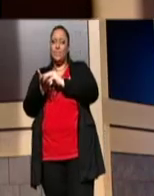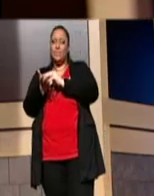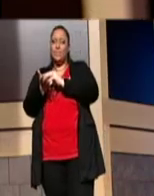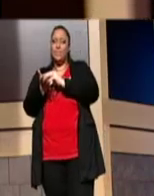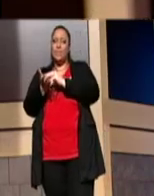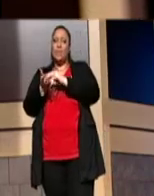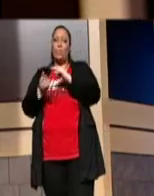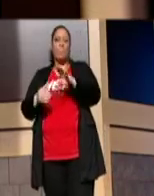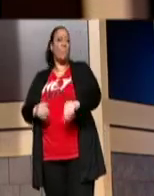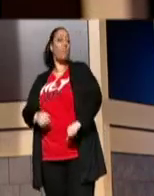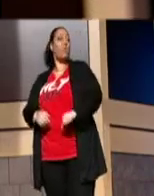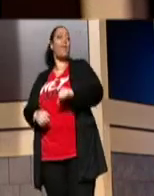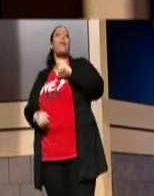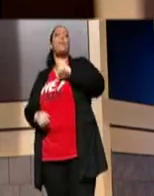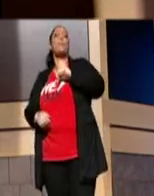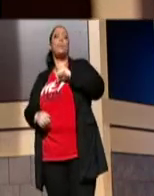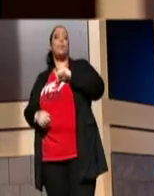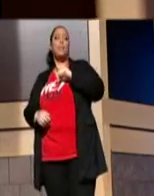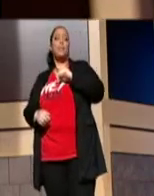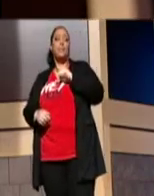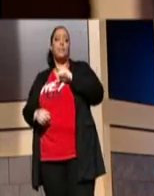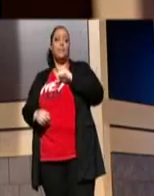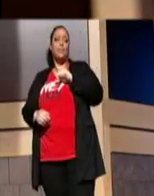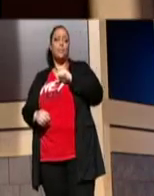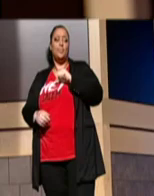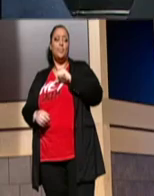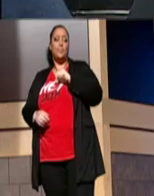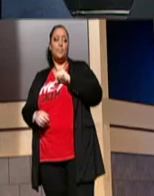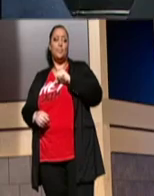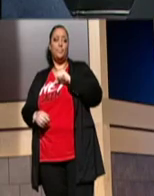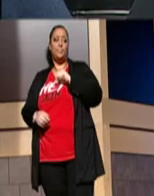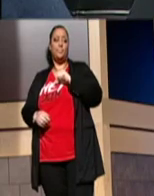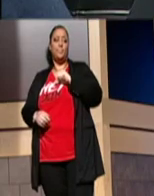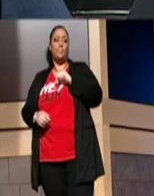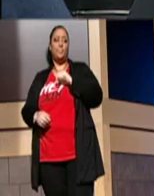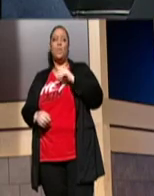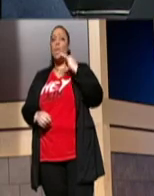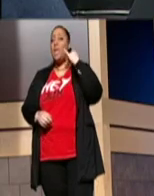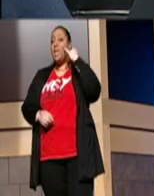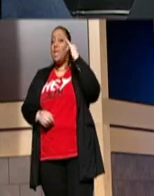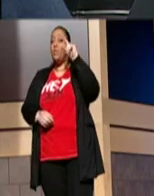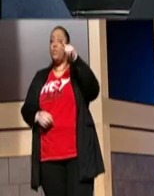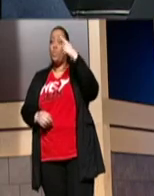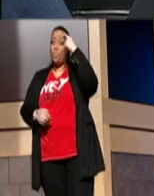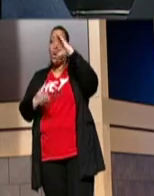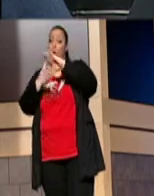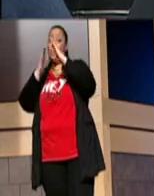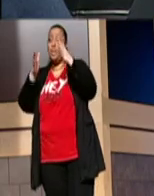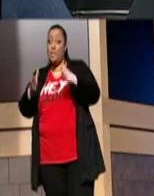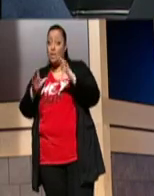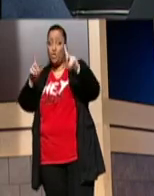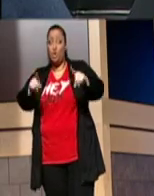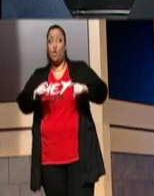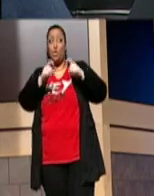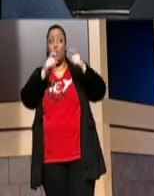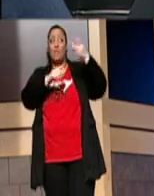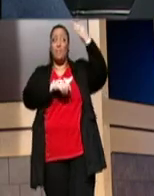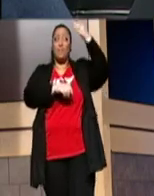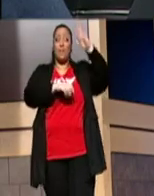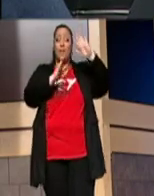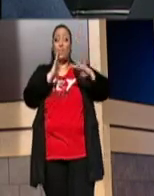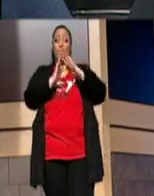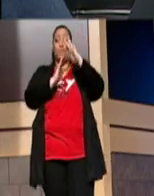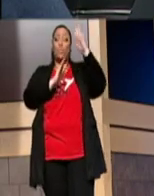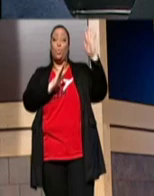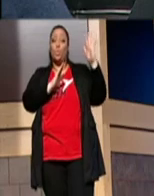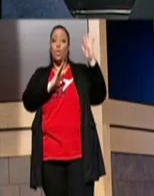very arrogant. I think that the difference between them and us is that if you're a believer, you give God the glory. That's right. I have been